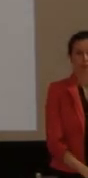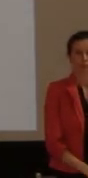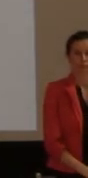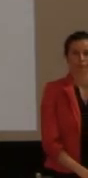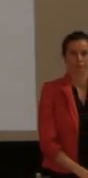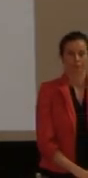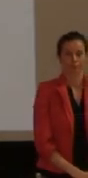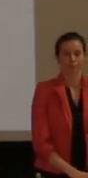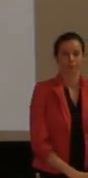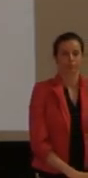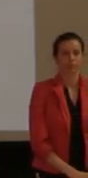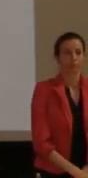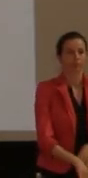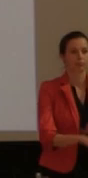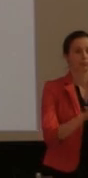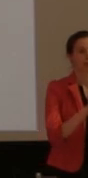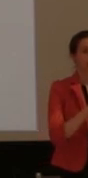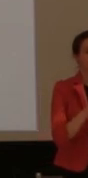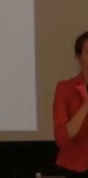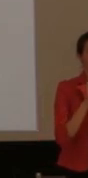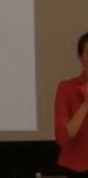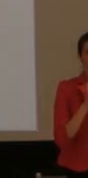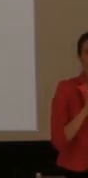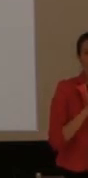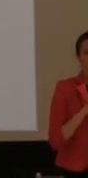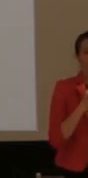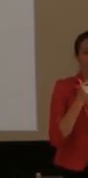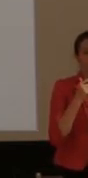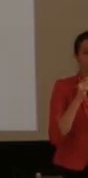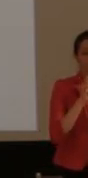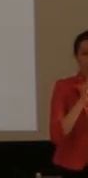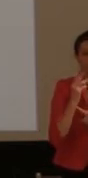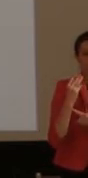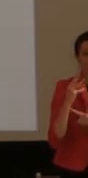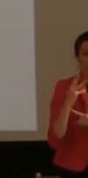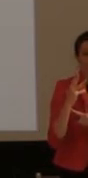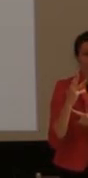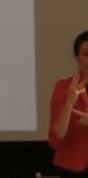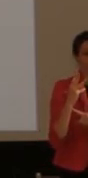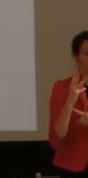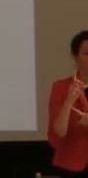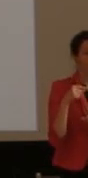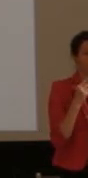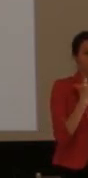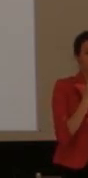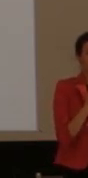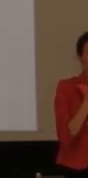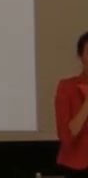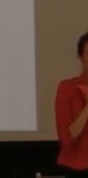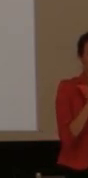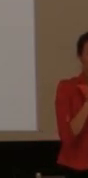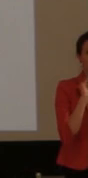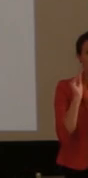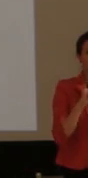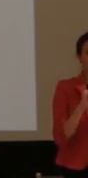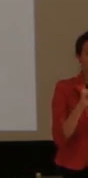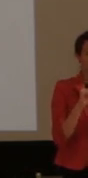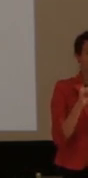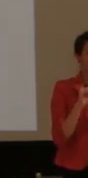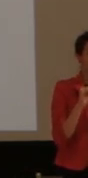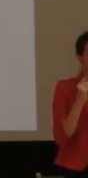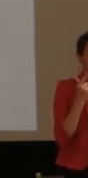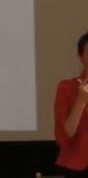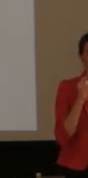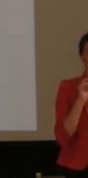For background, as late as 2016, only 19% of genome-wide association study